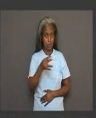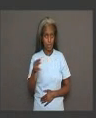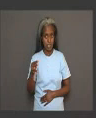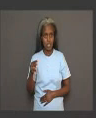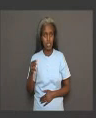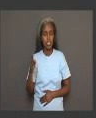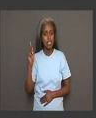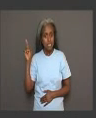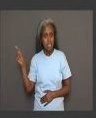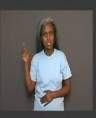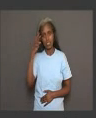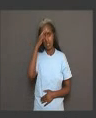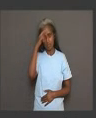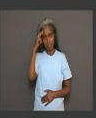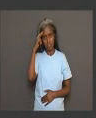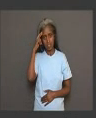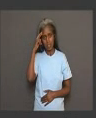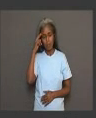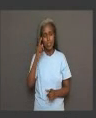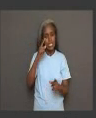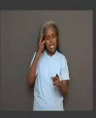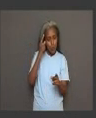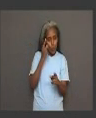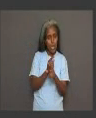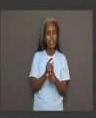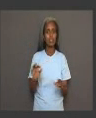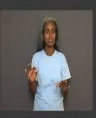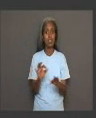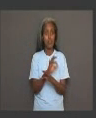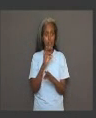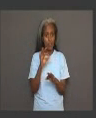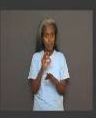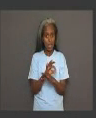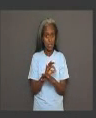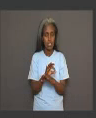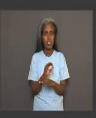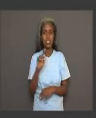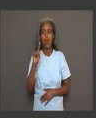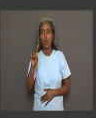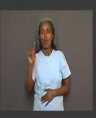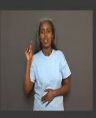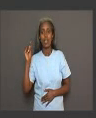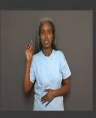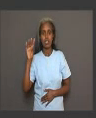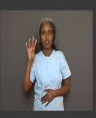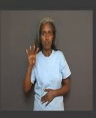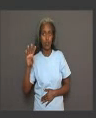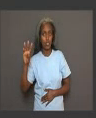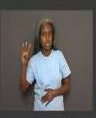table. In this case, the correcting factor is